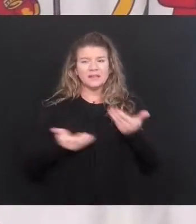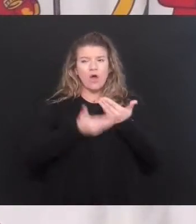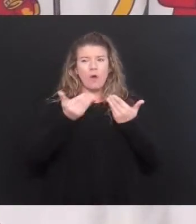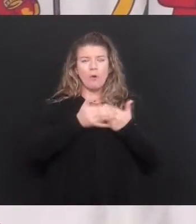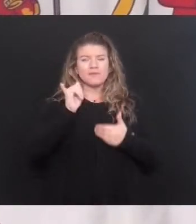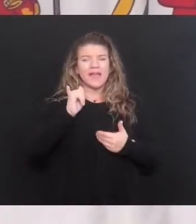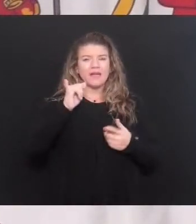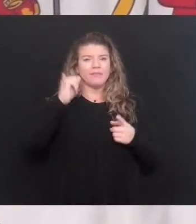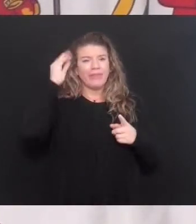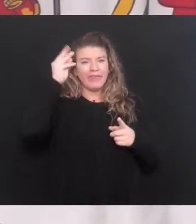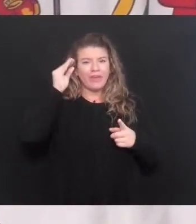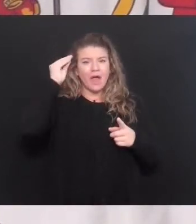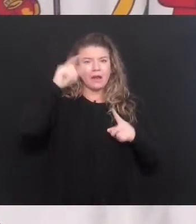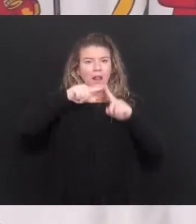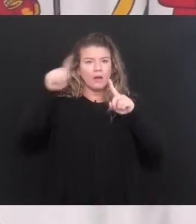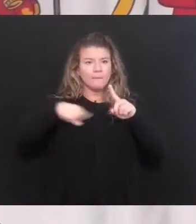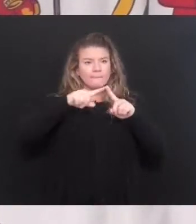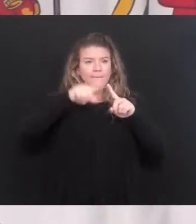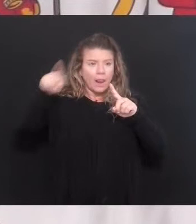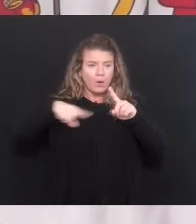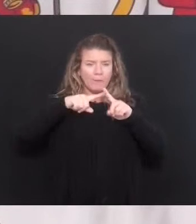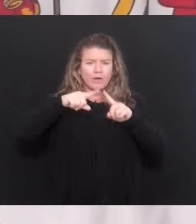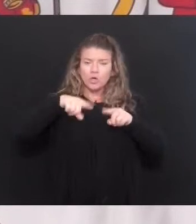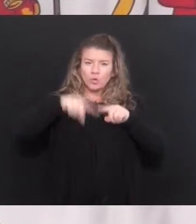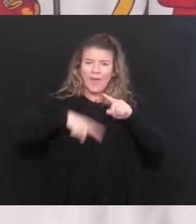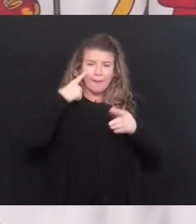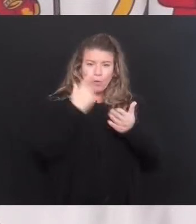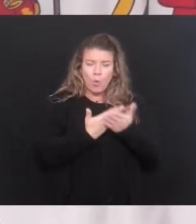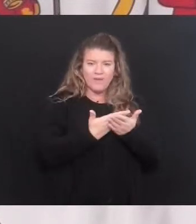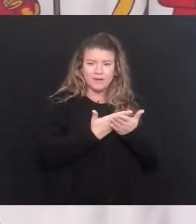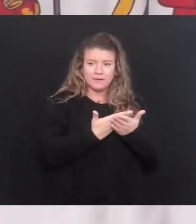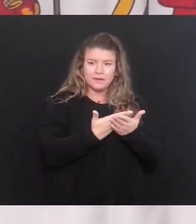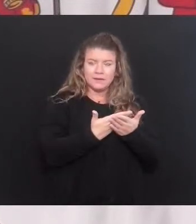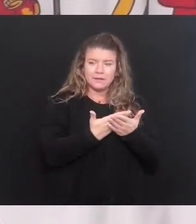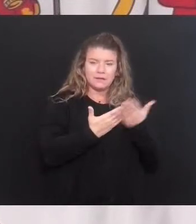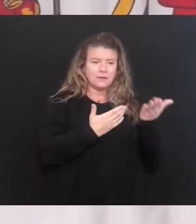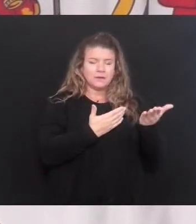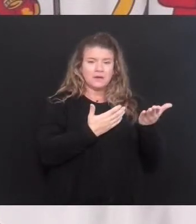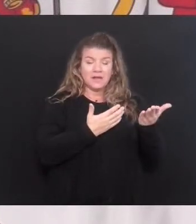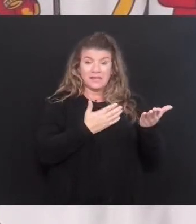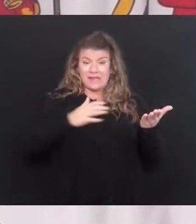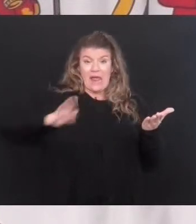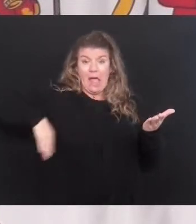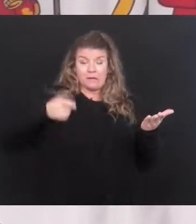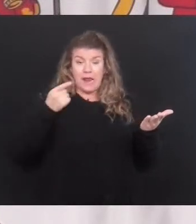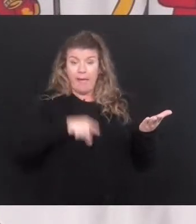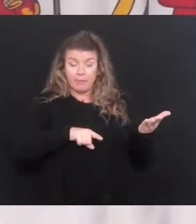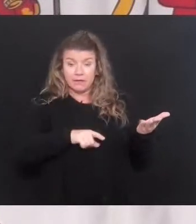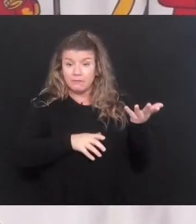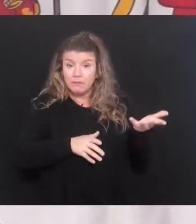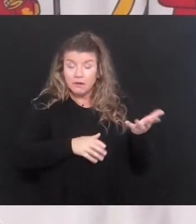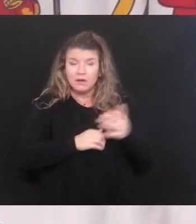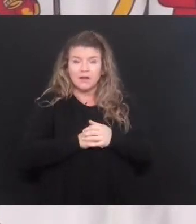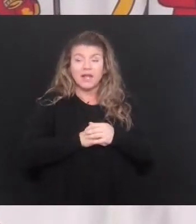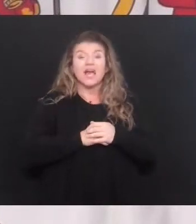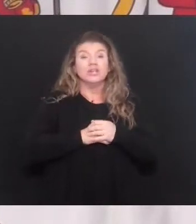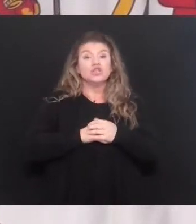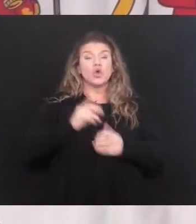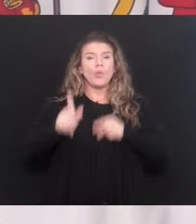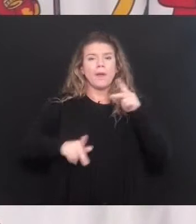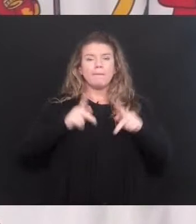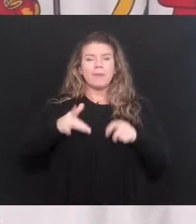loop. I mean, you can't prove something that doesn't happen. And then he said, when people